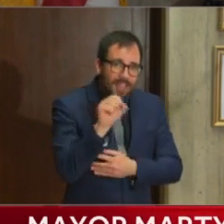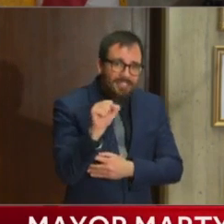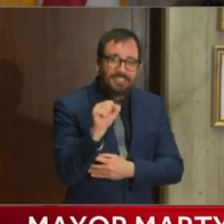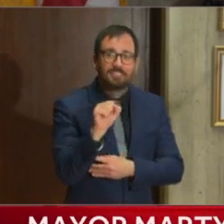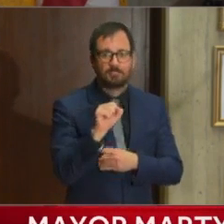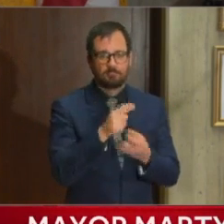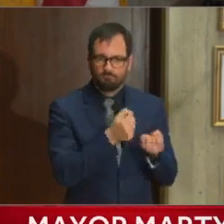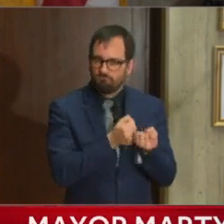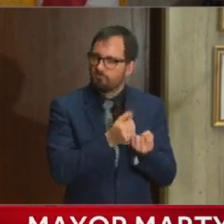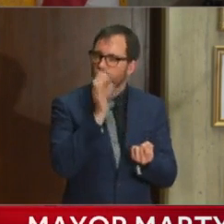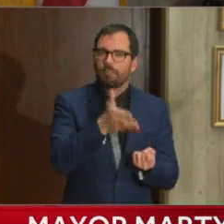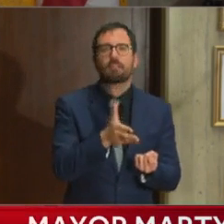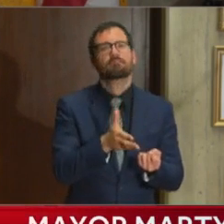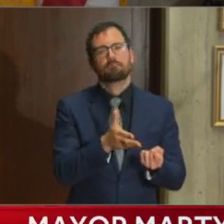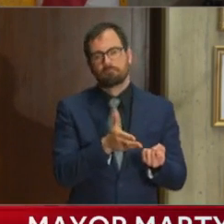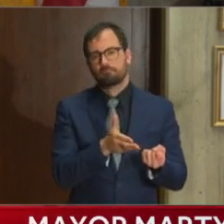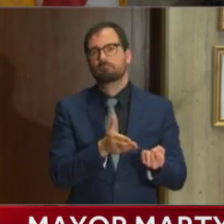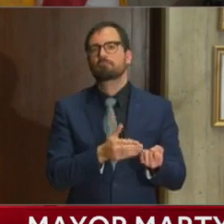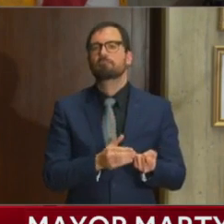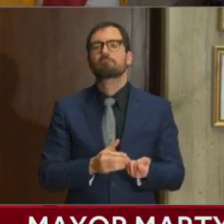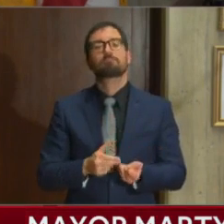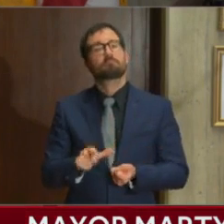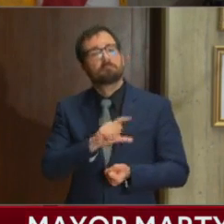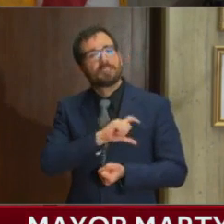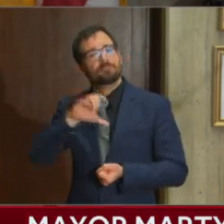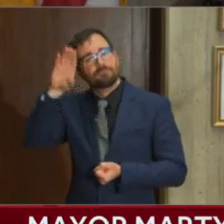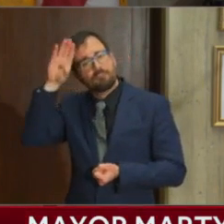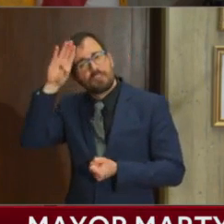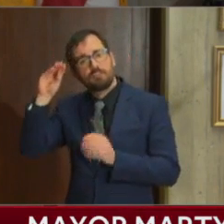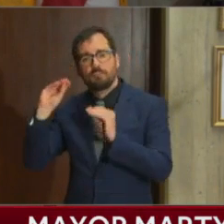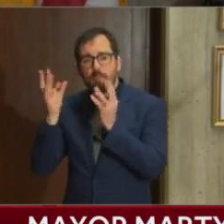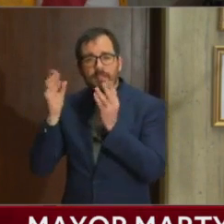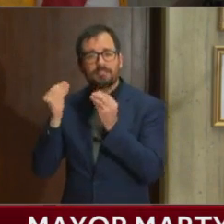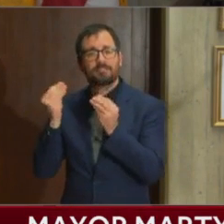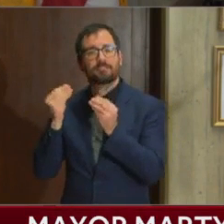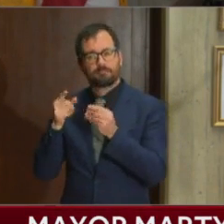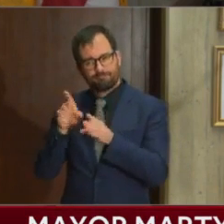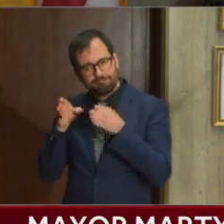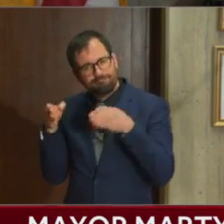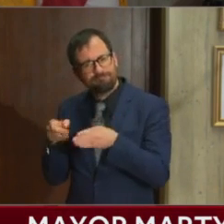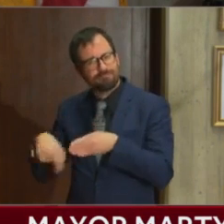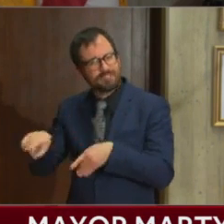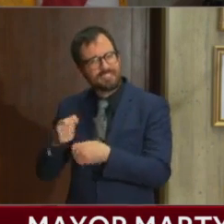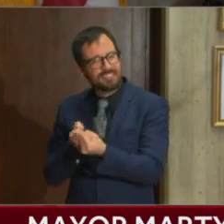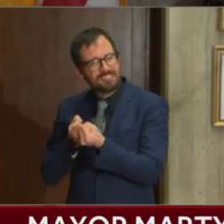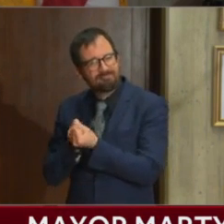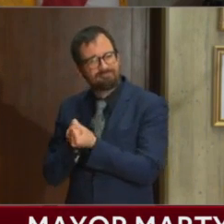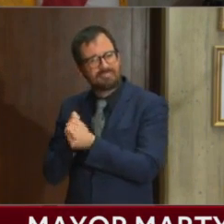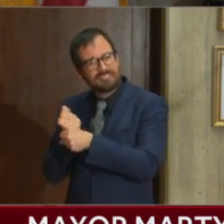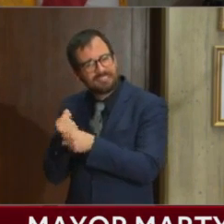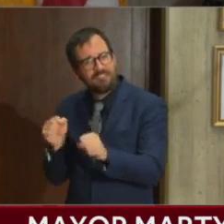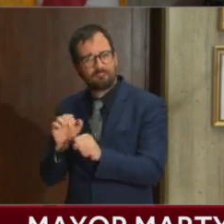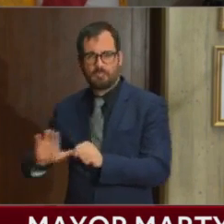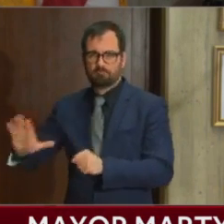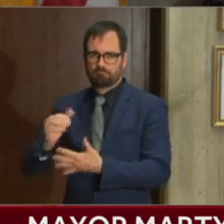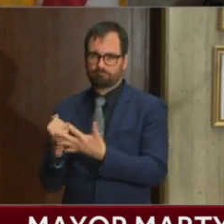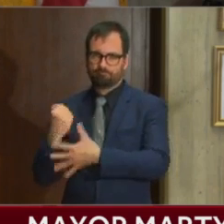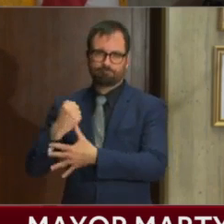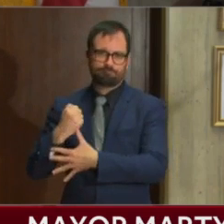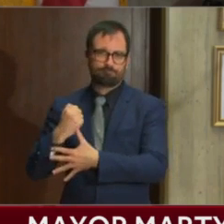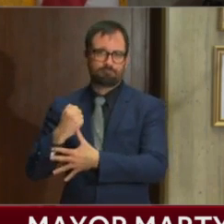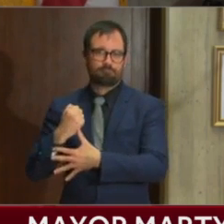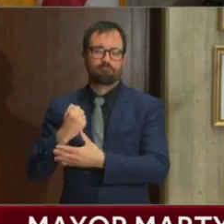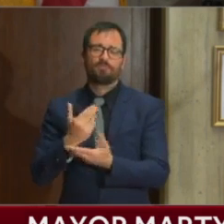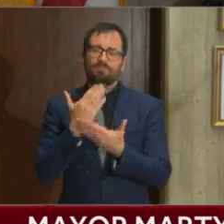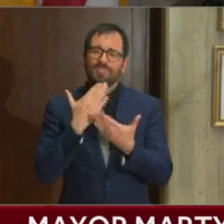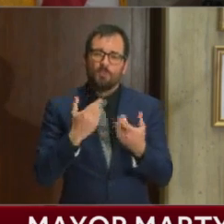top priority. I want to thank all of our dedicated public employees for their service to the people of Boston in this very difficult